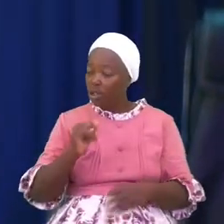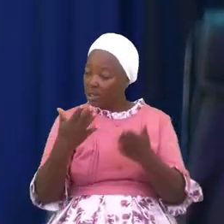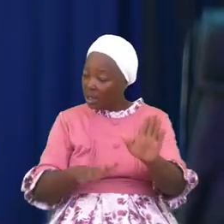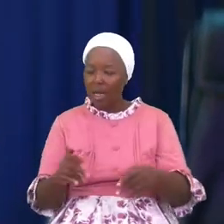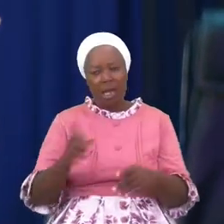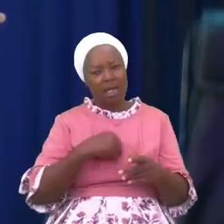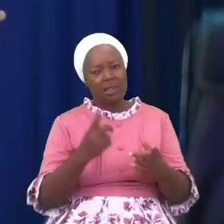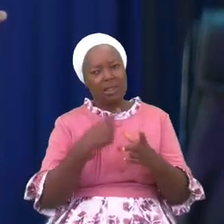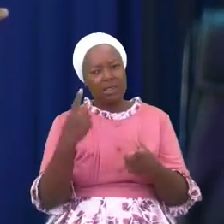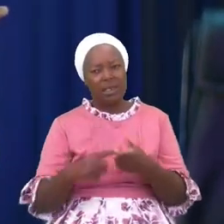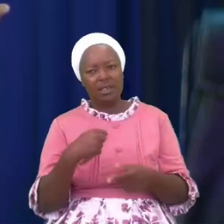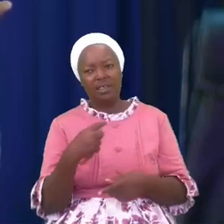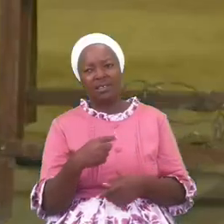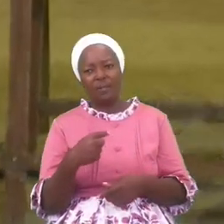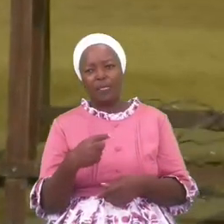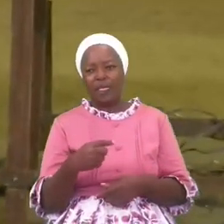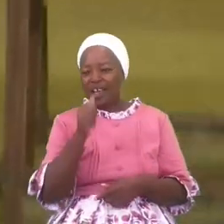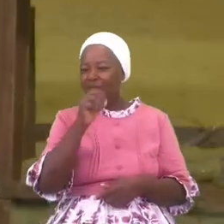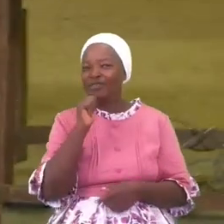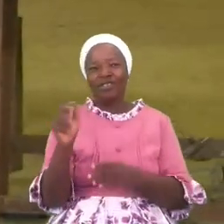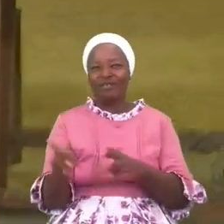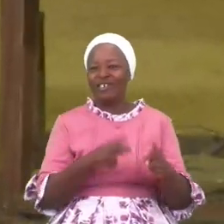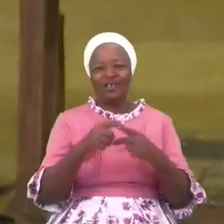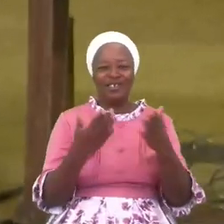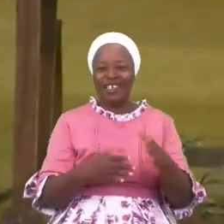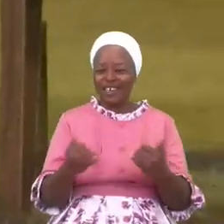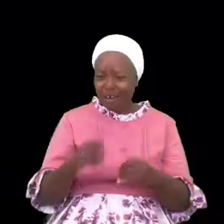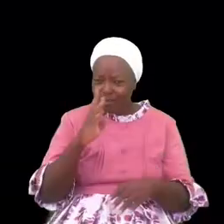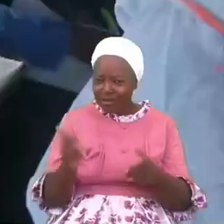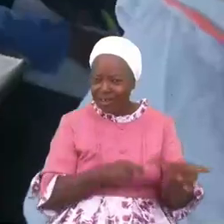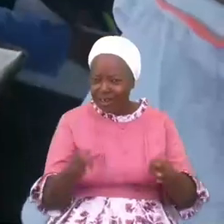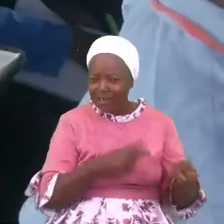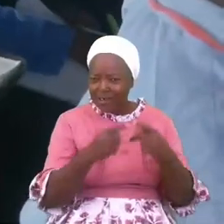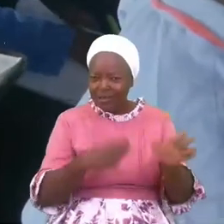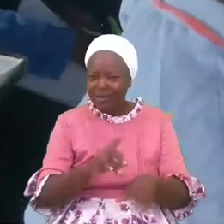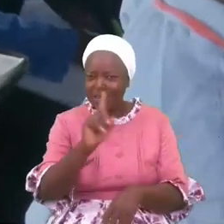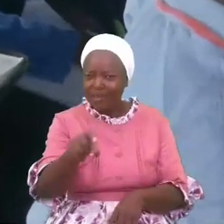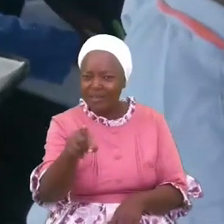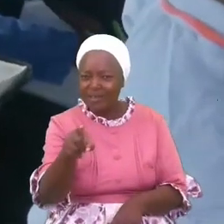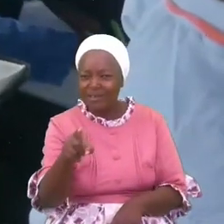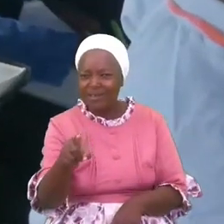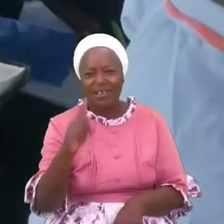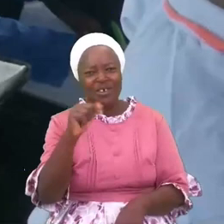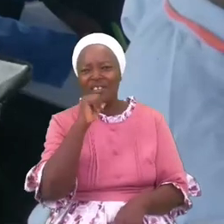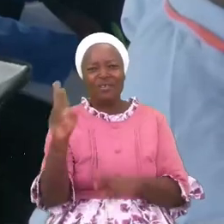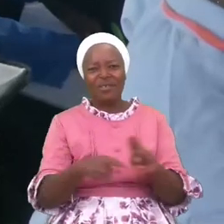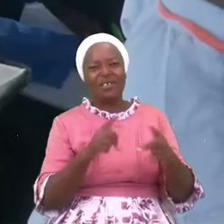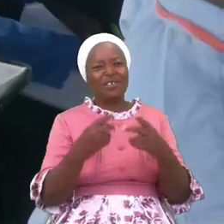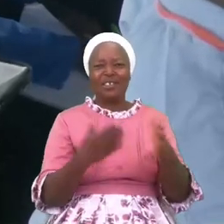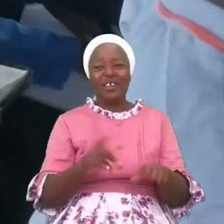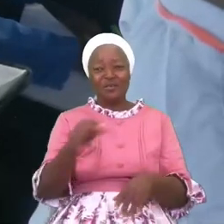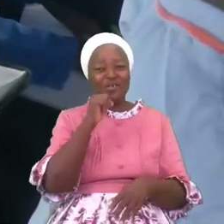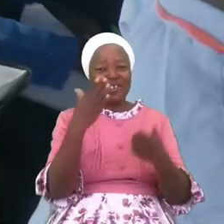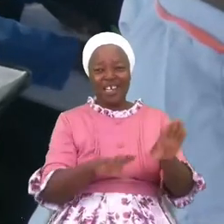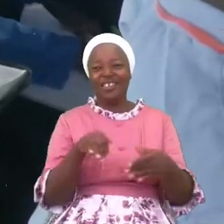now. Anybody ready to die there? You are not ready to die, you will not die. Calvary